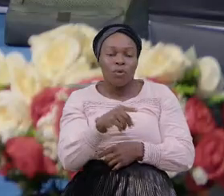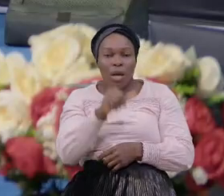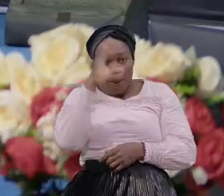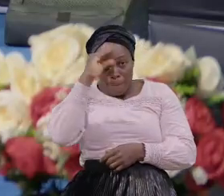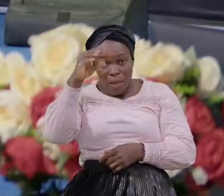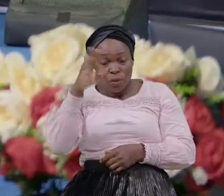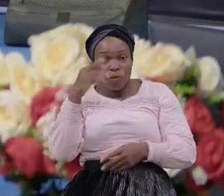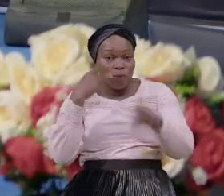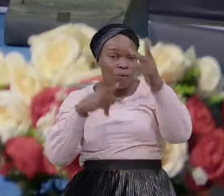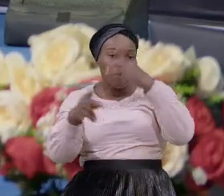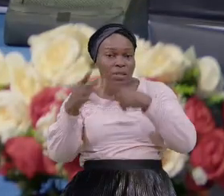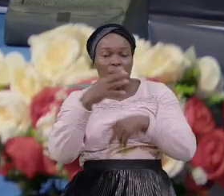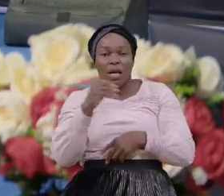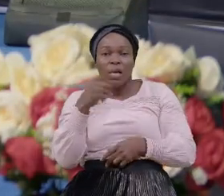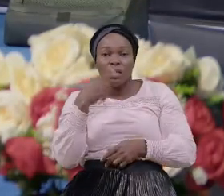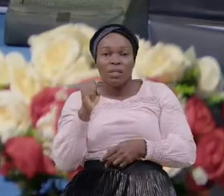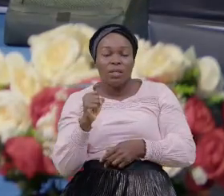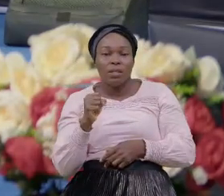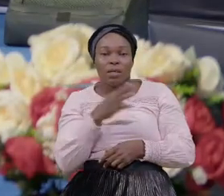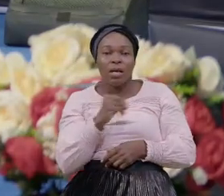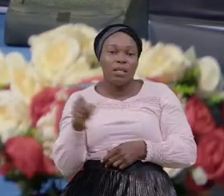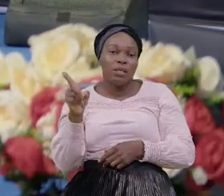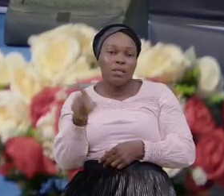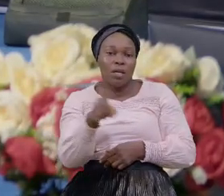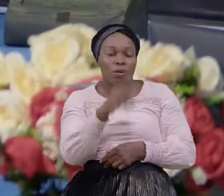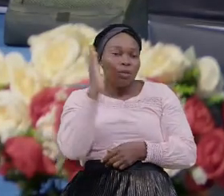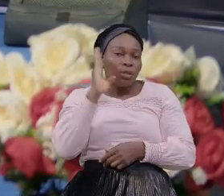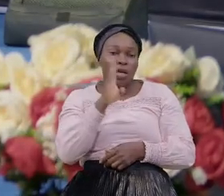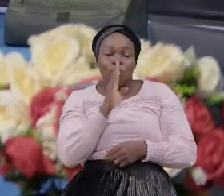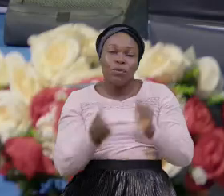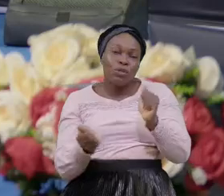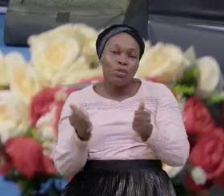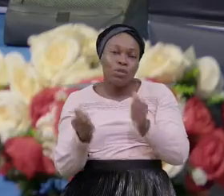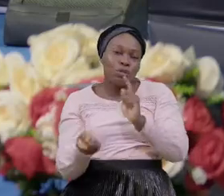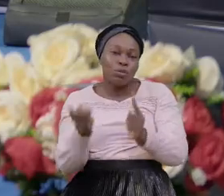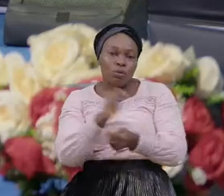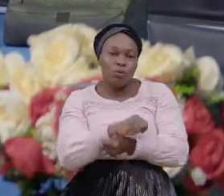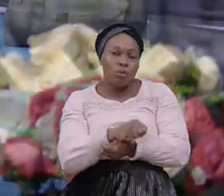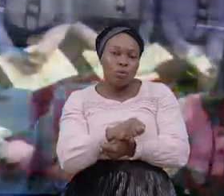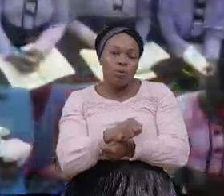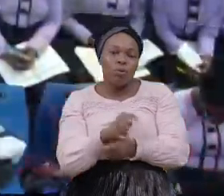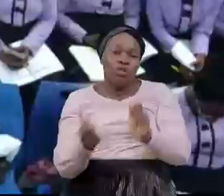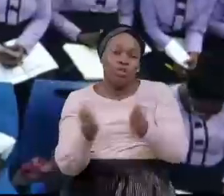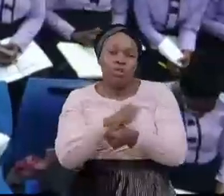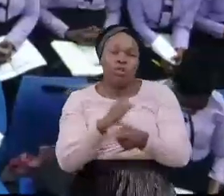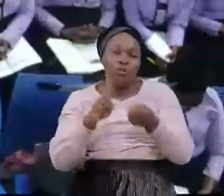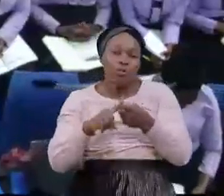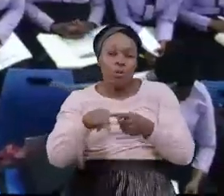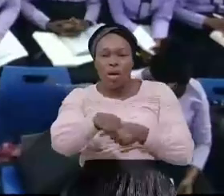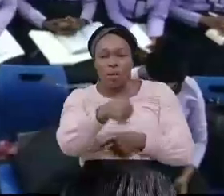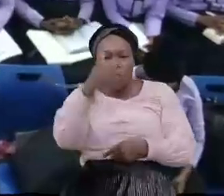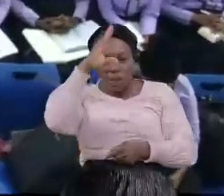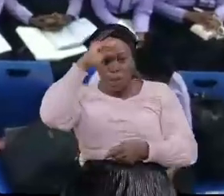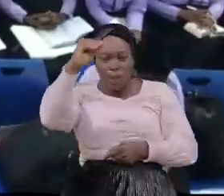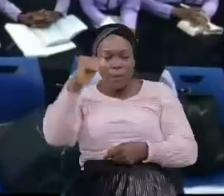thou shall be turned to another man. Another man. Connect those two things